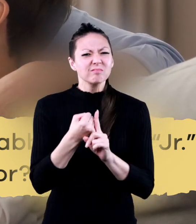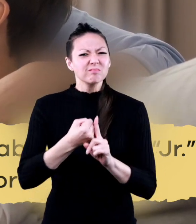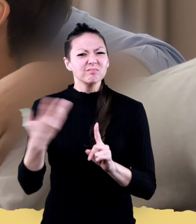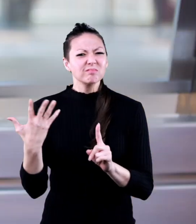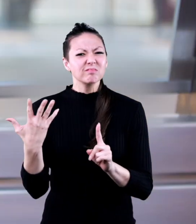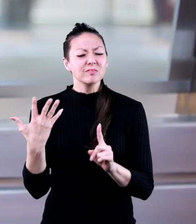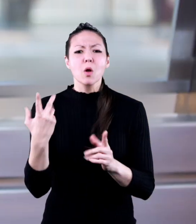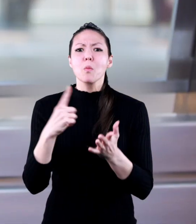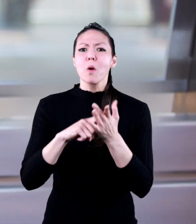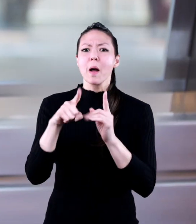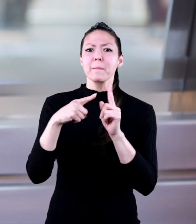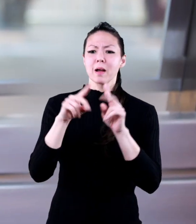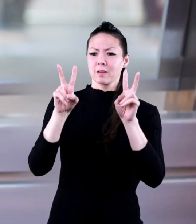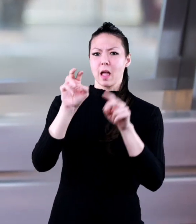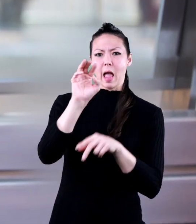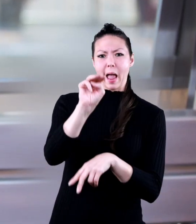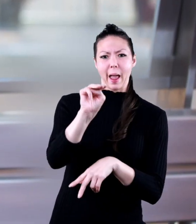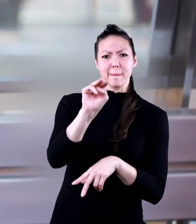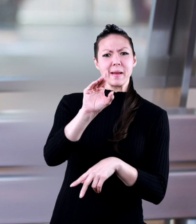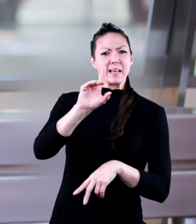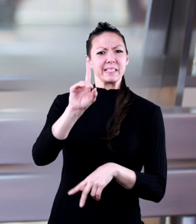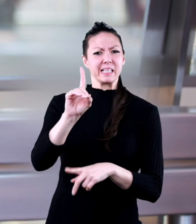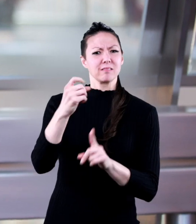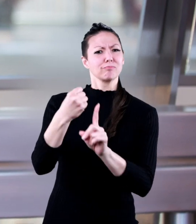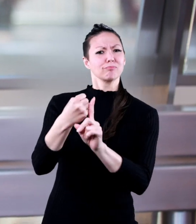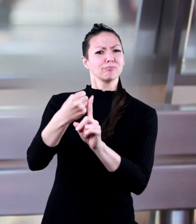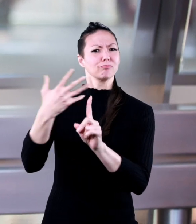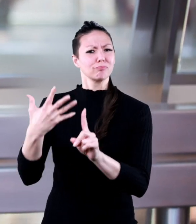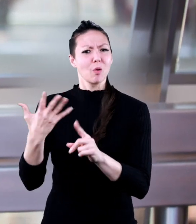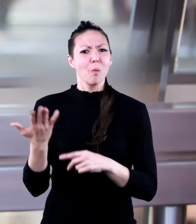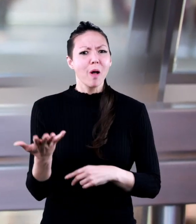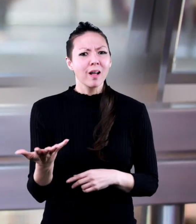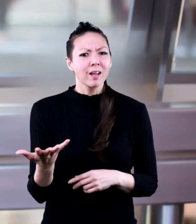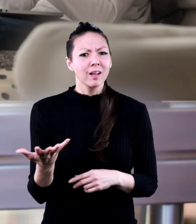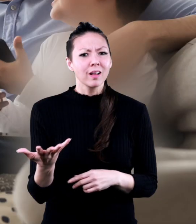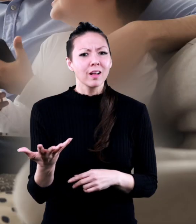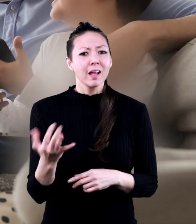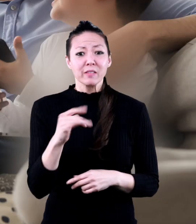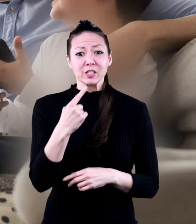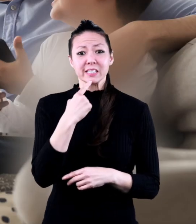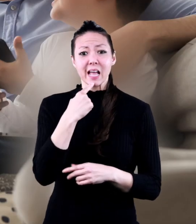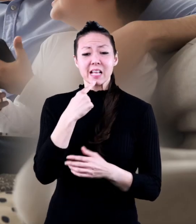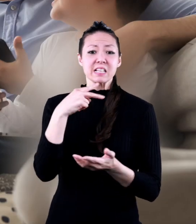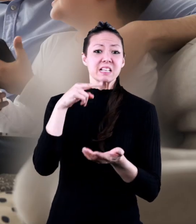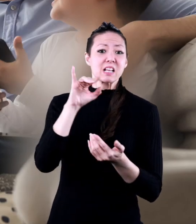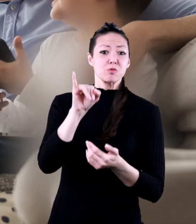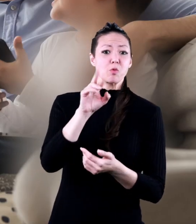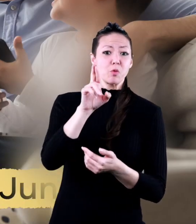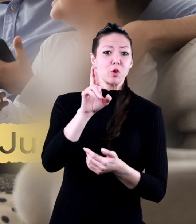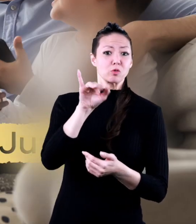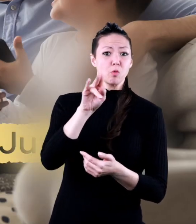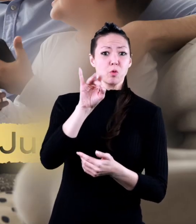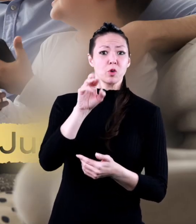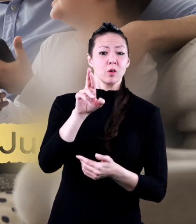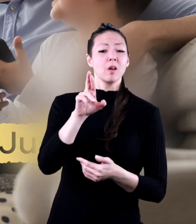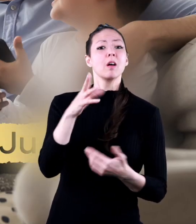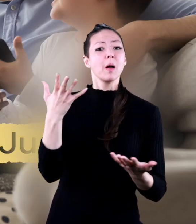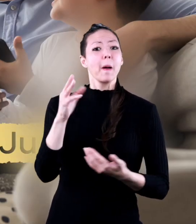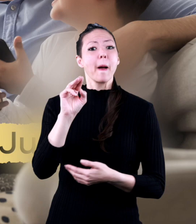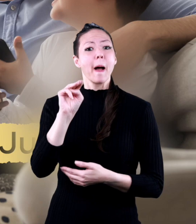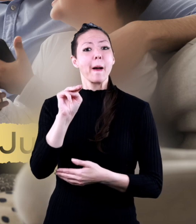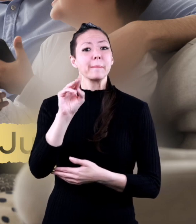for? What about MD? If you said they stand for